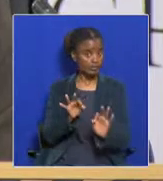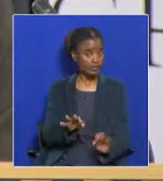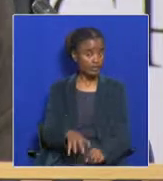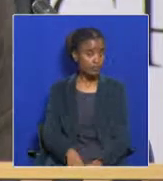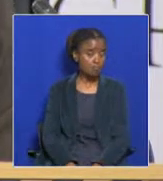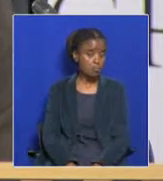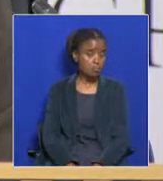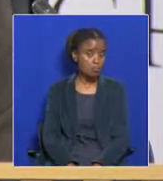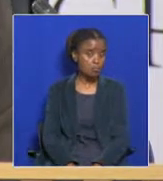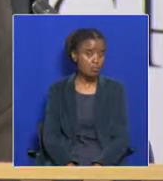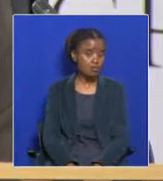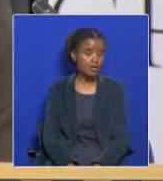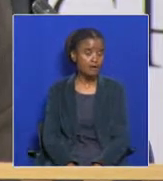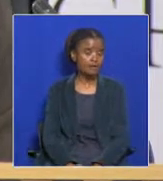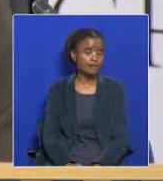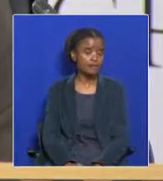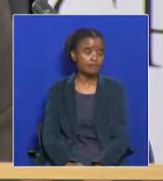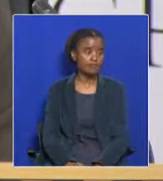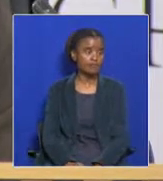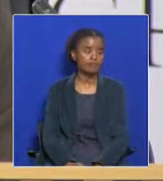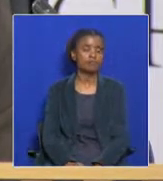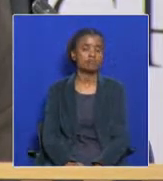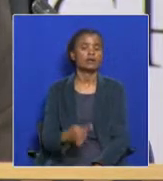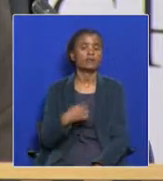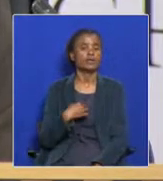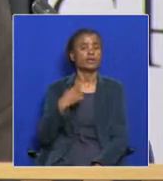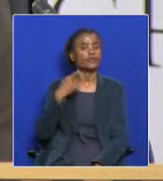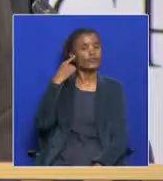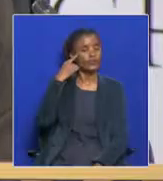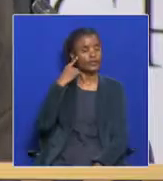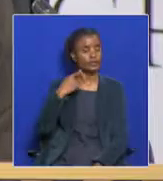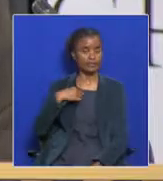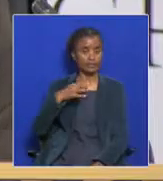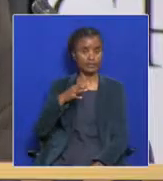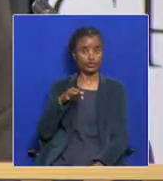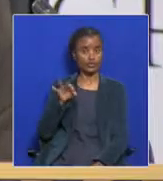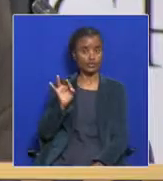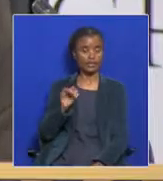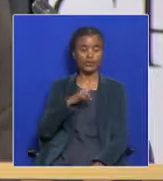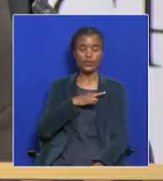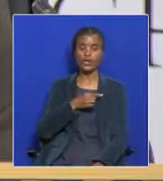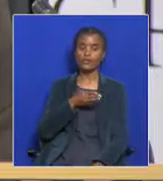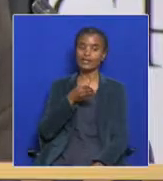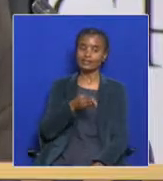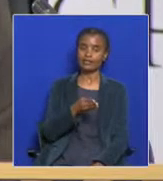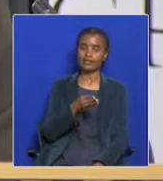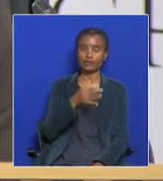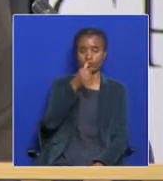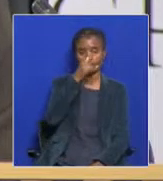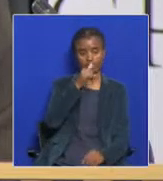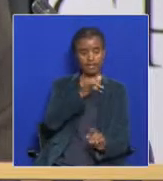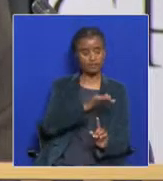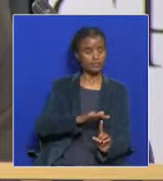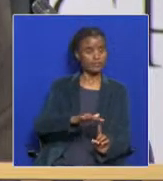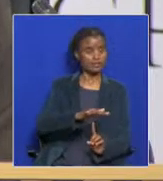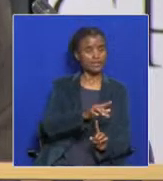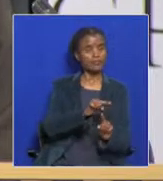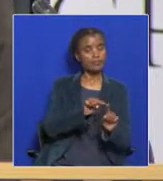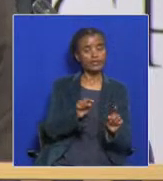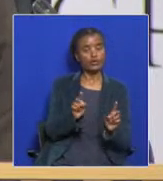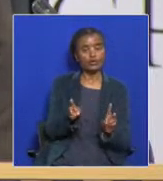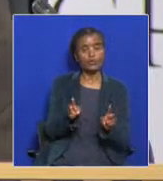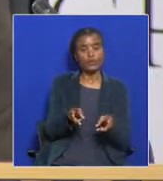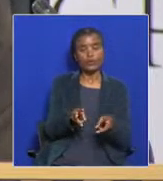I deemed it appropriate because I was there for the actual crime scene, but in the normal course of things, no, it would be prudent